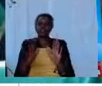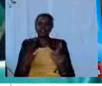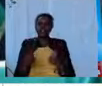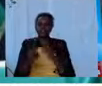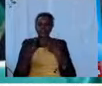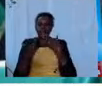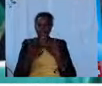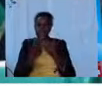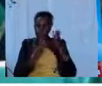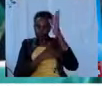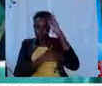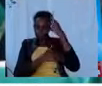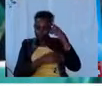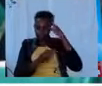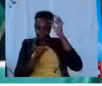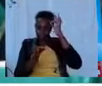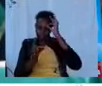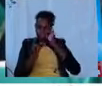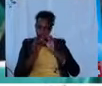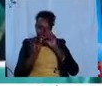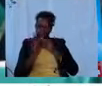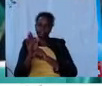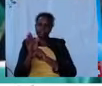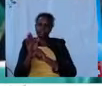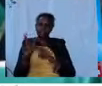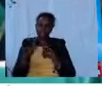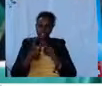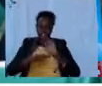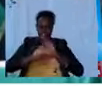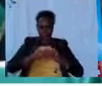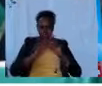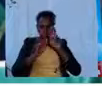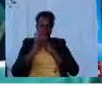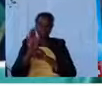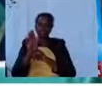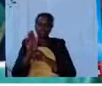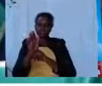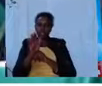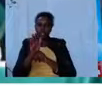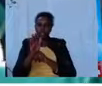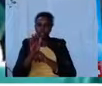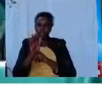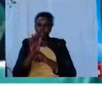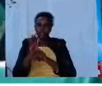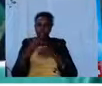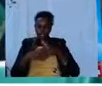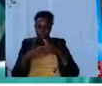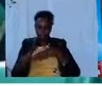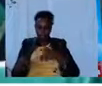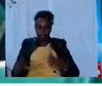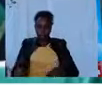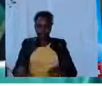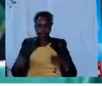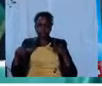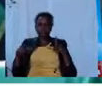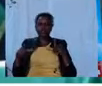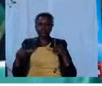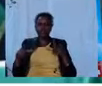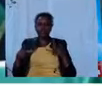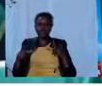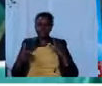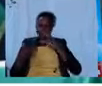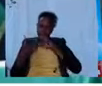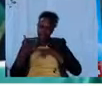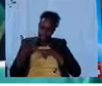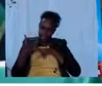God for his faithfulness and for his goodness upon my life. The reading